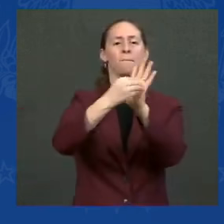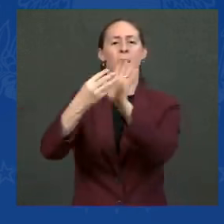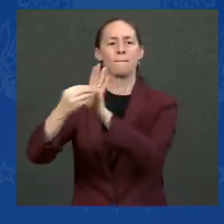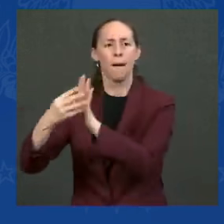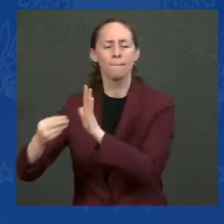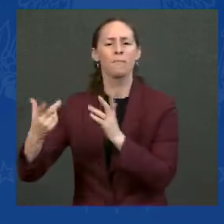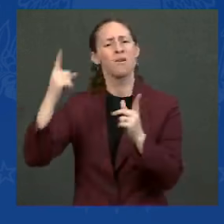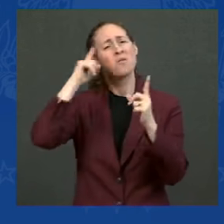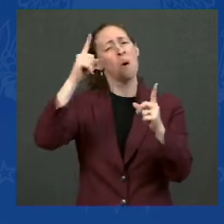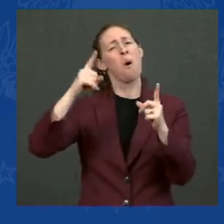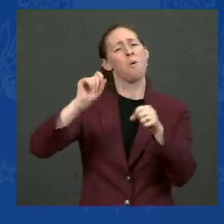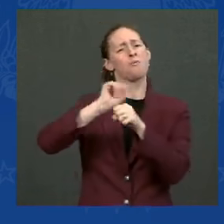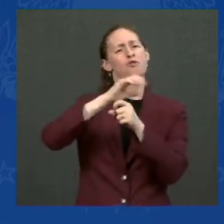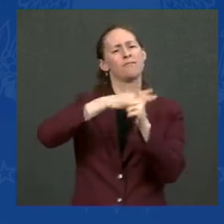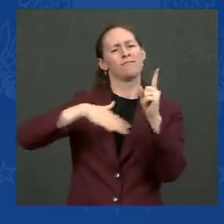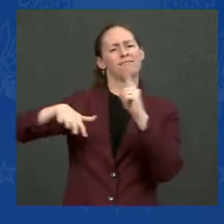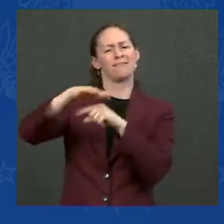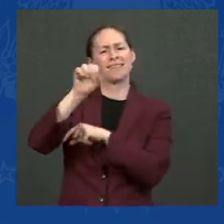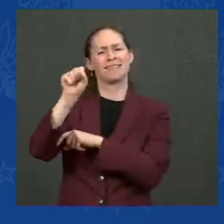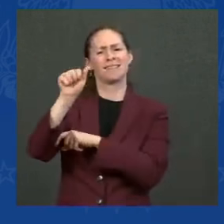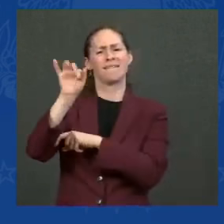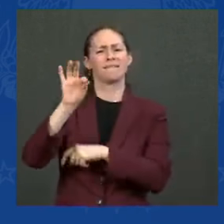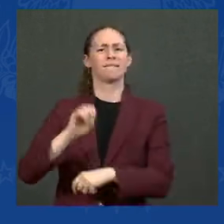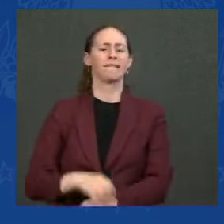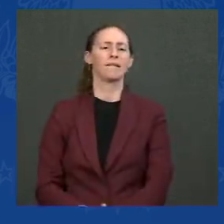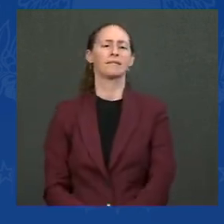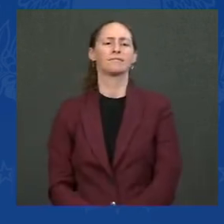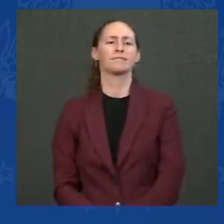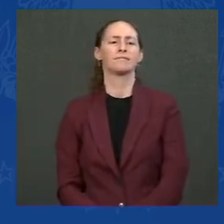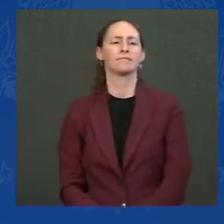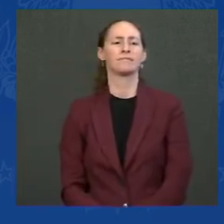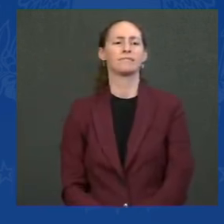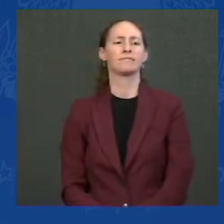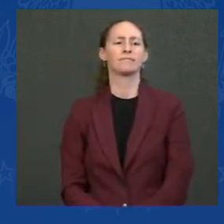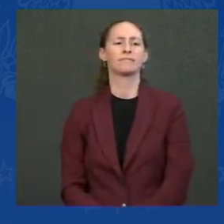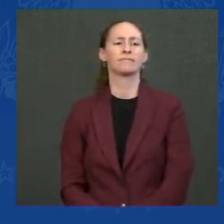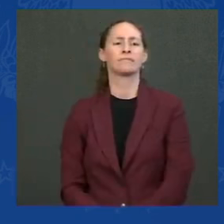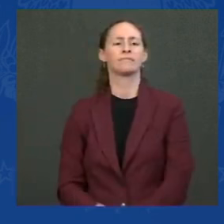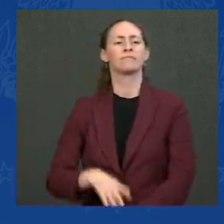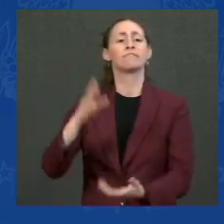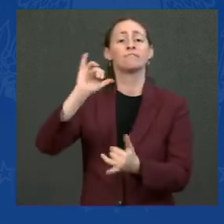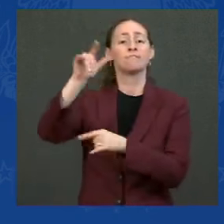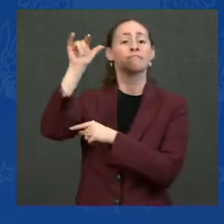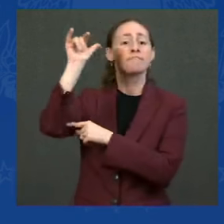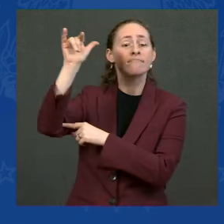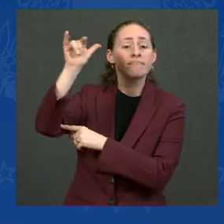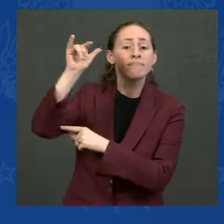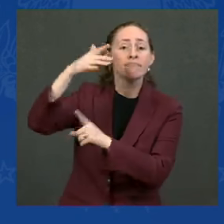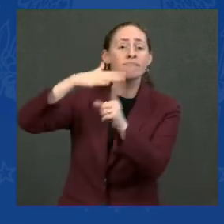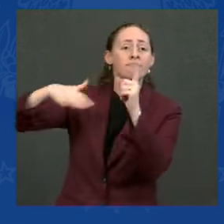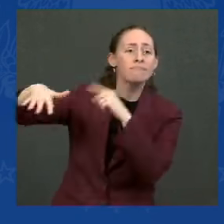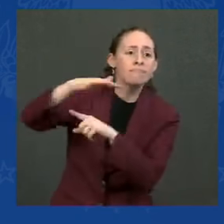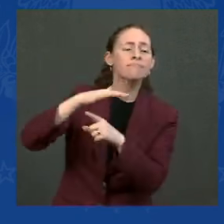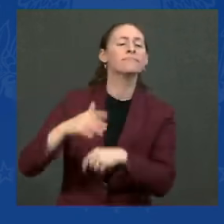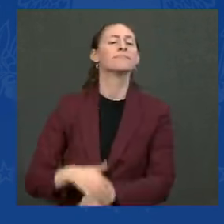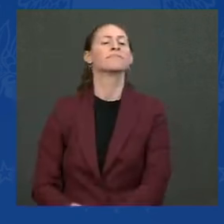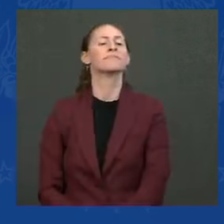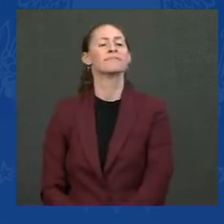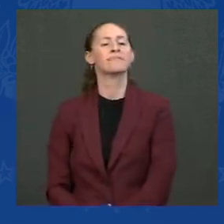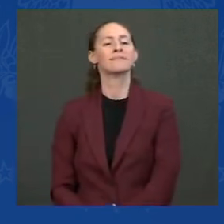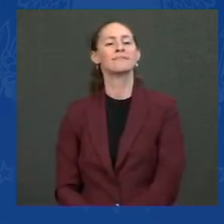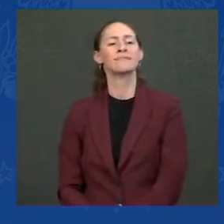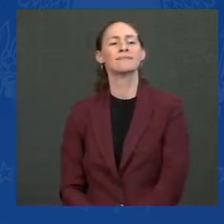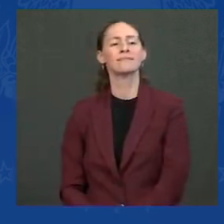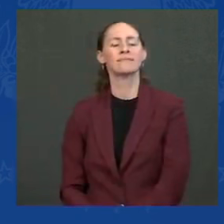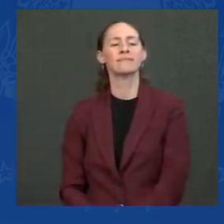America's largest aerospace companies, Lockheed Martin, Raytheon, who I met with yesterday, the chairman of the board, Northrop